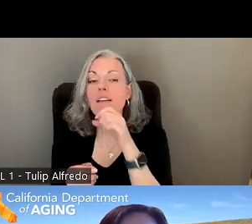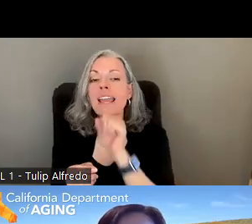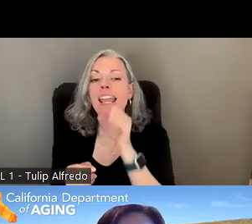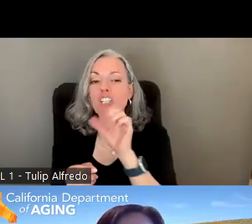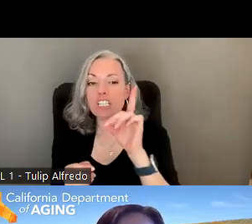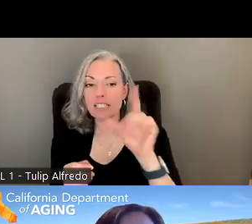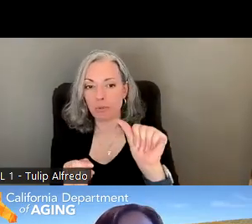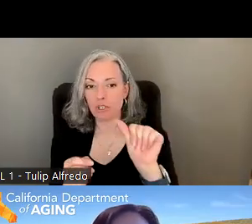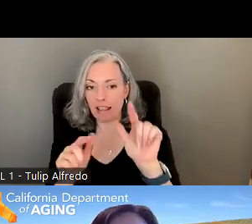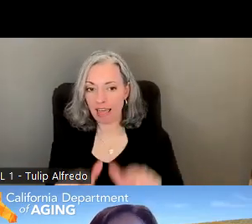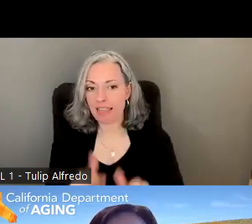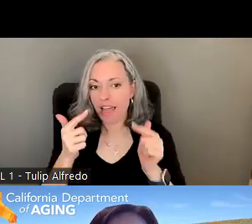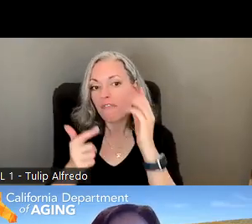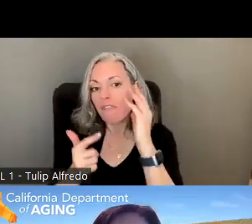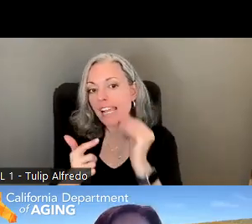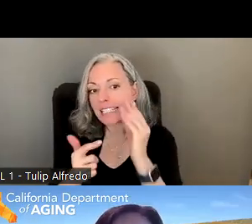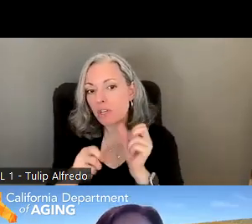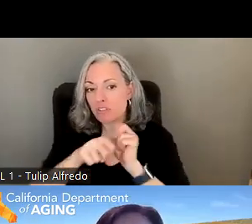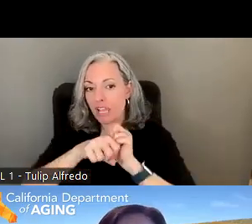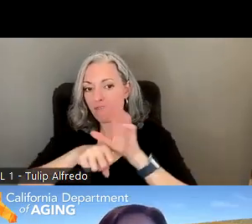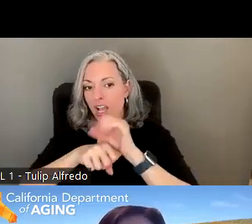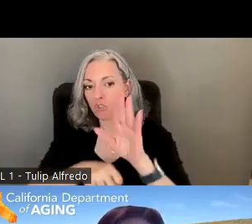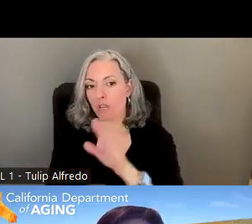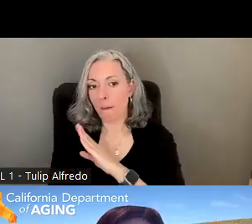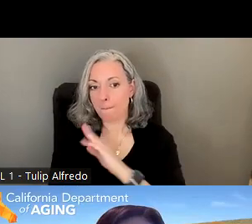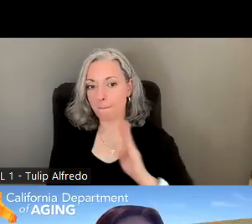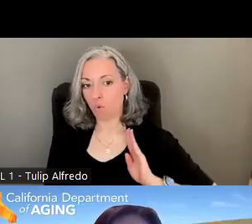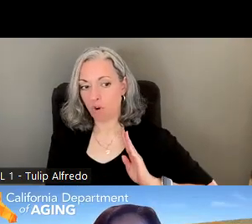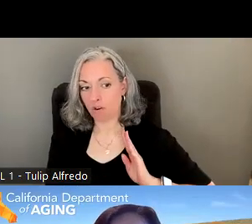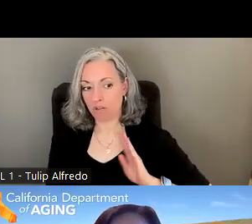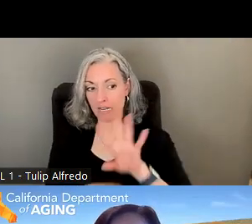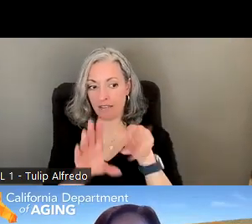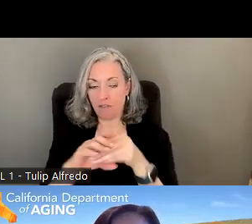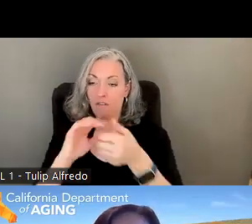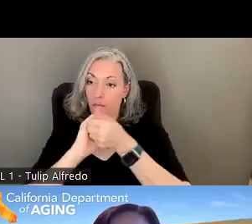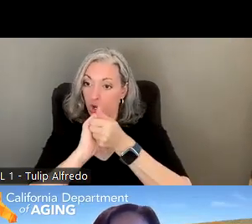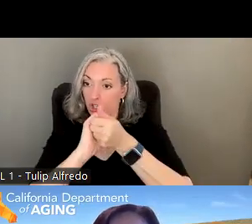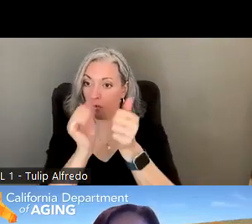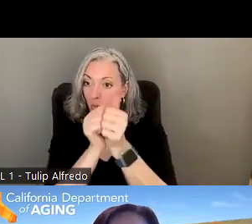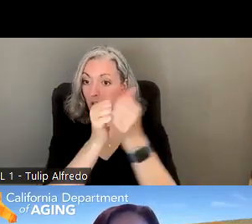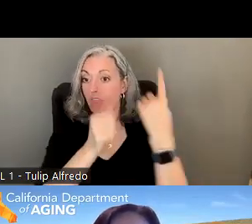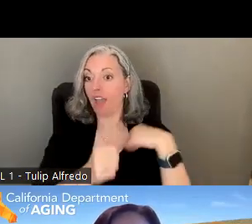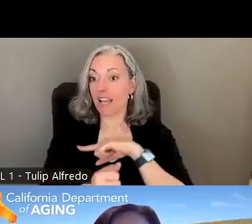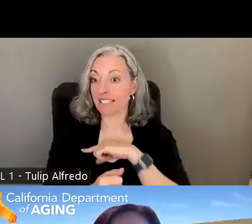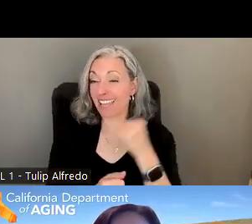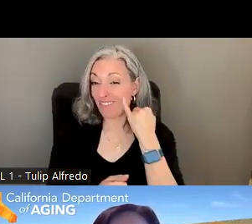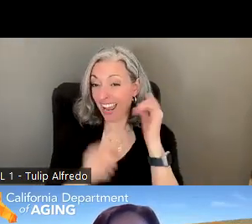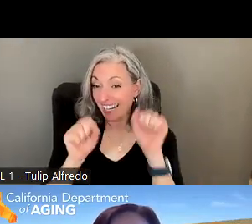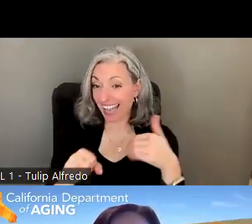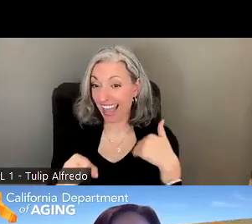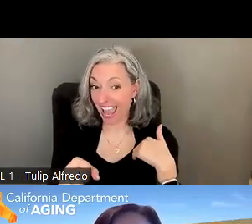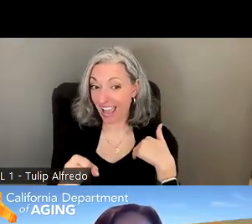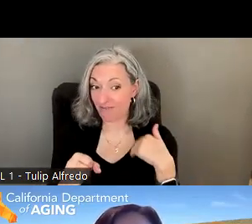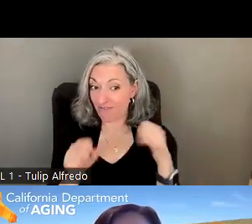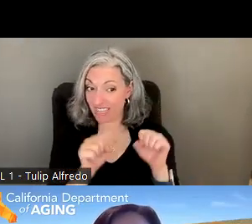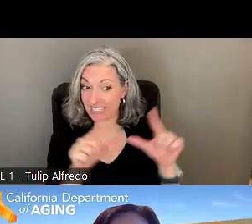lived experience advisory board to work in partnership with us. And if I can have the slide moved ahead